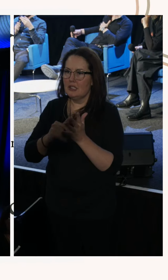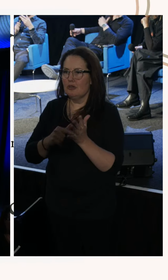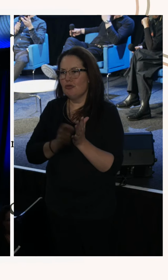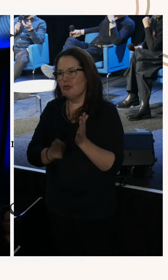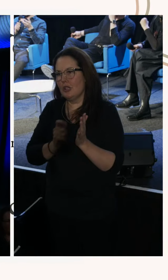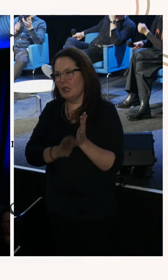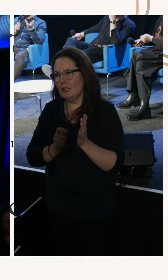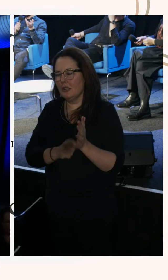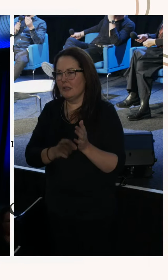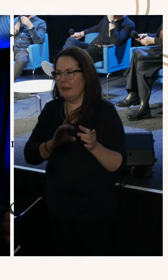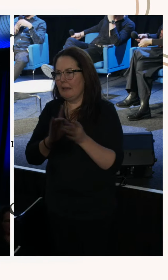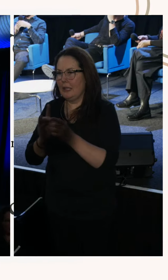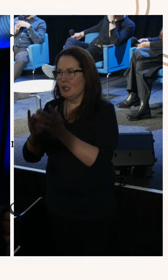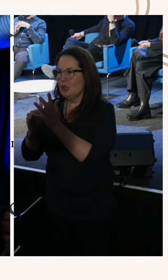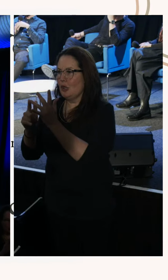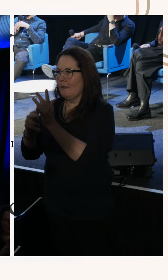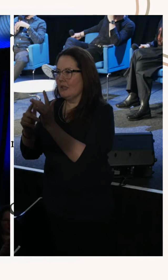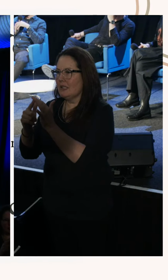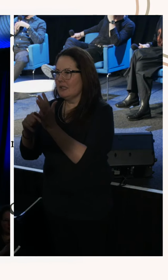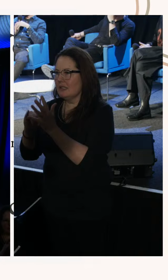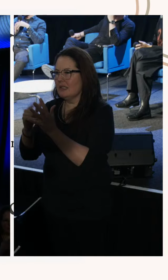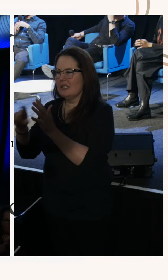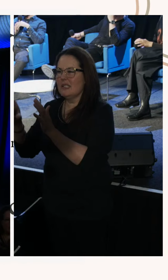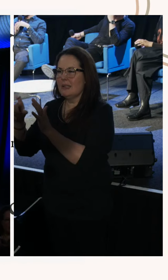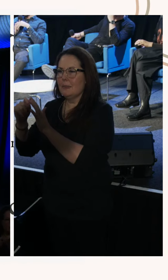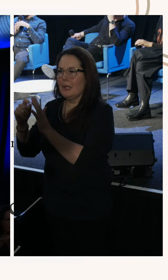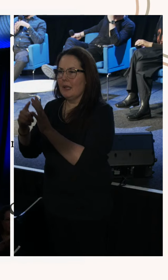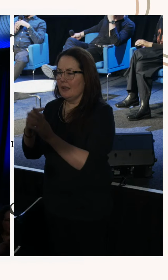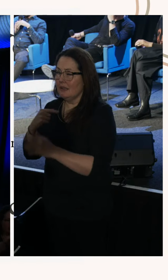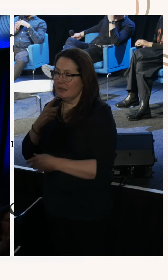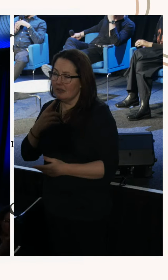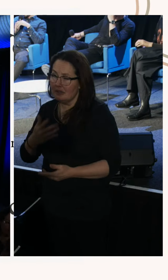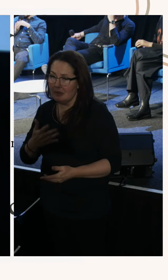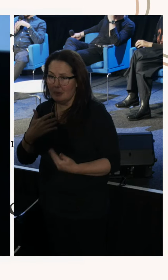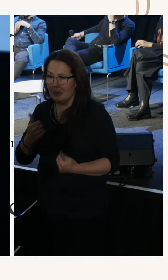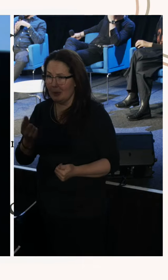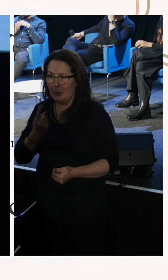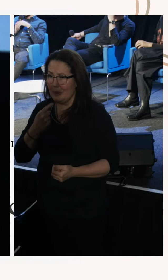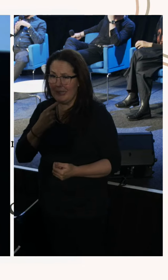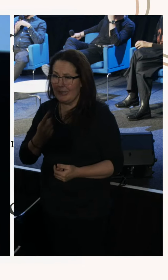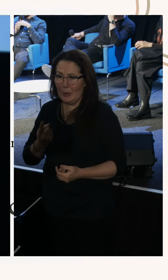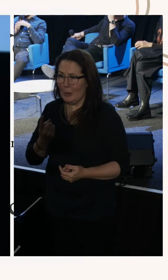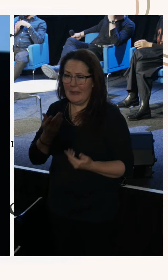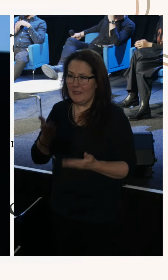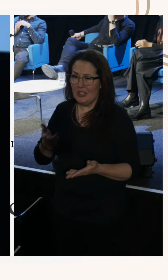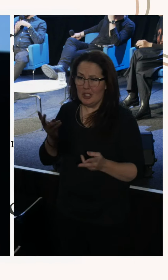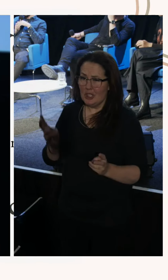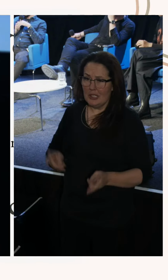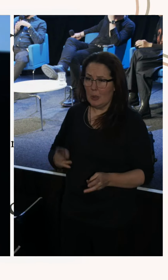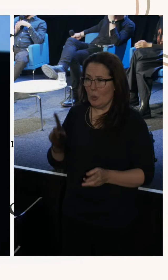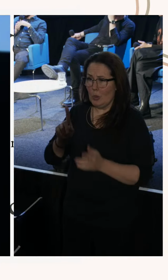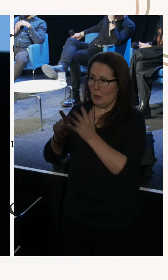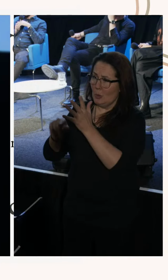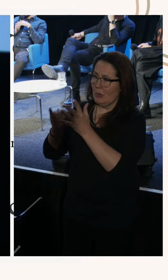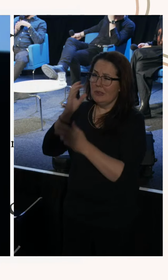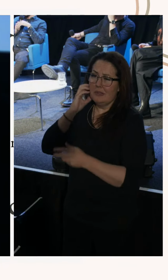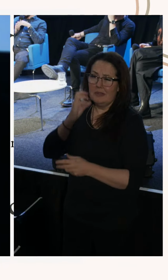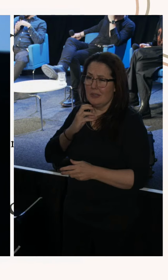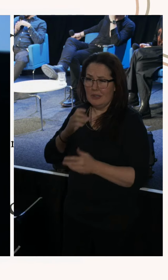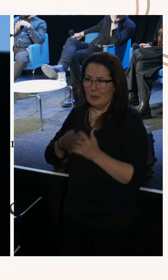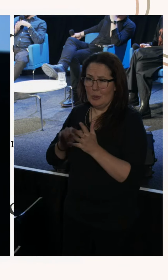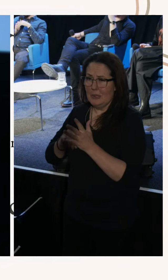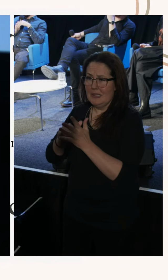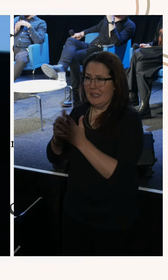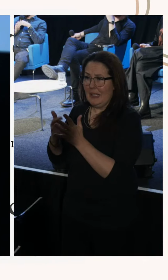to the Soviets through the CPA, and I said, well, you know, who cares? Who gives a shit? What did the USSR ever do wrong?